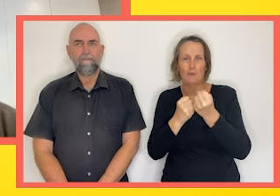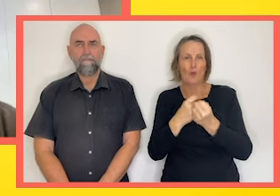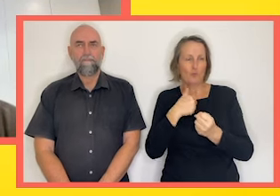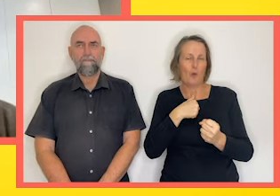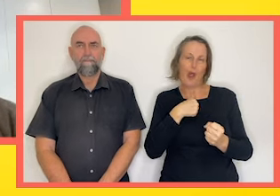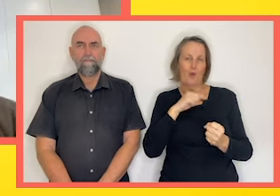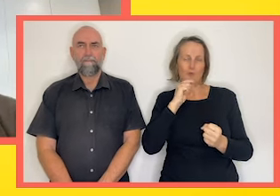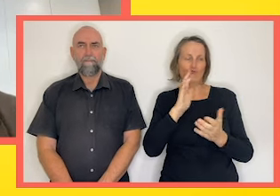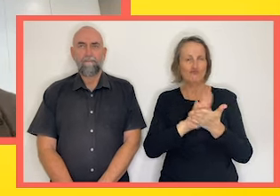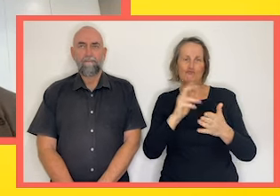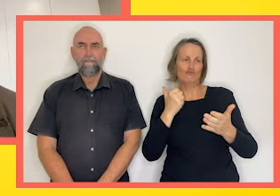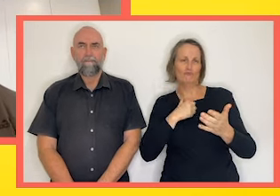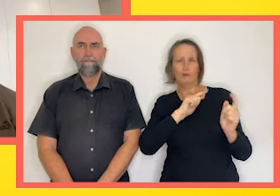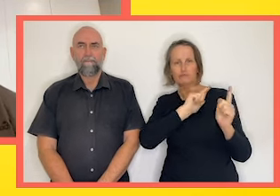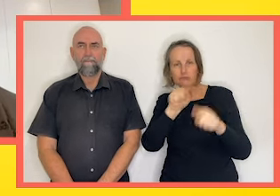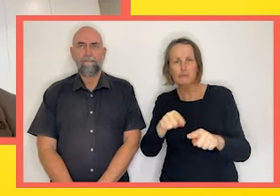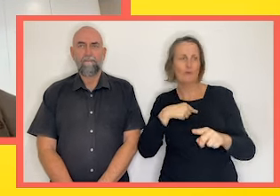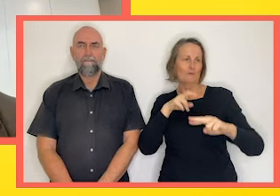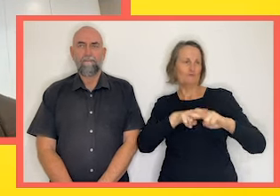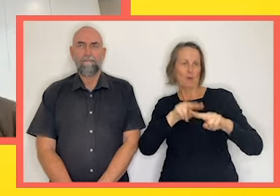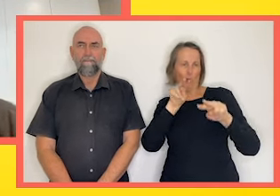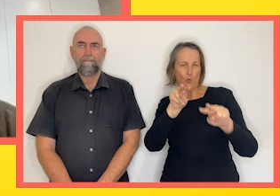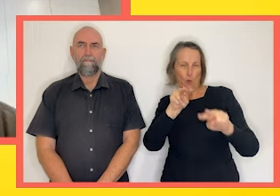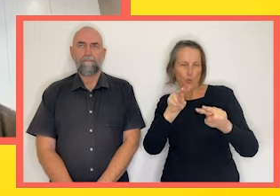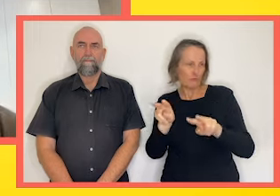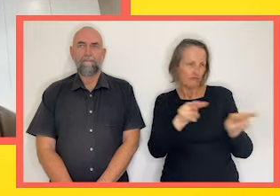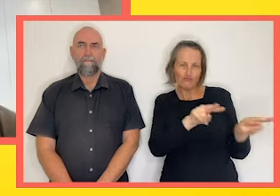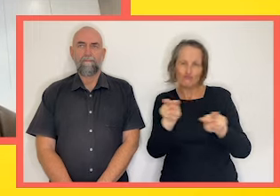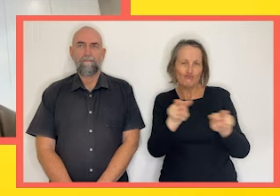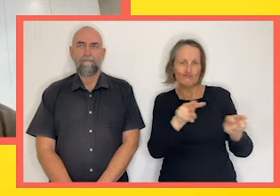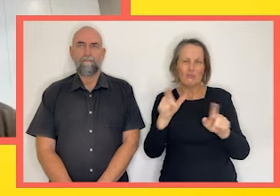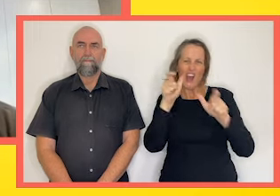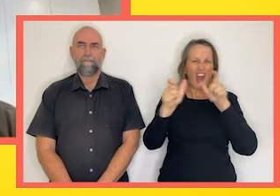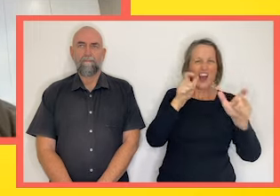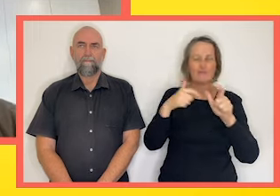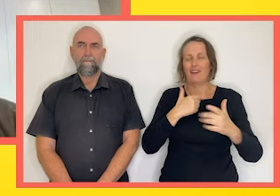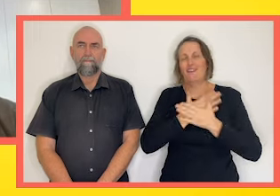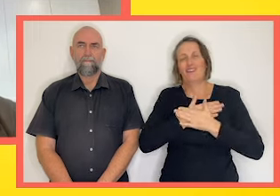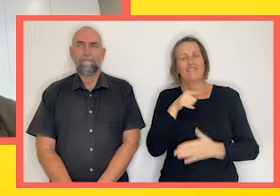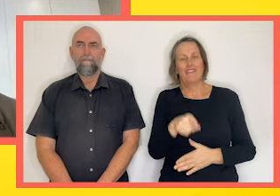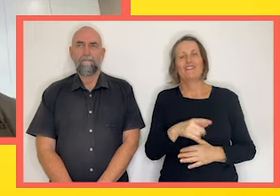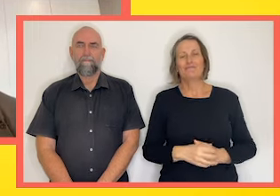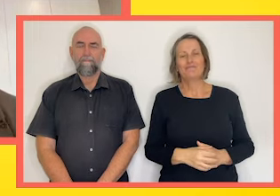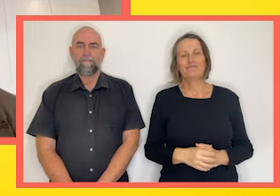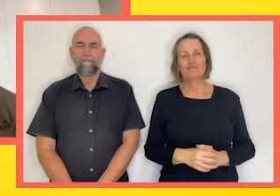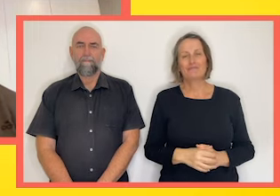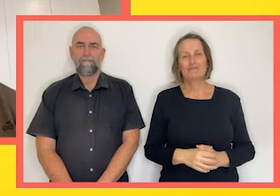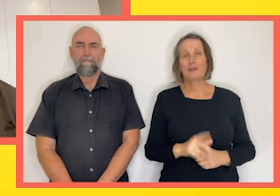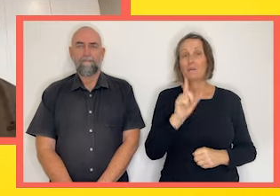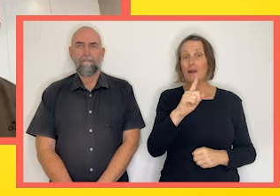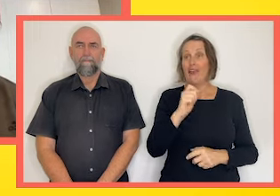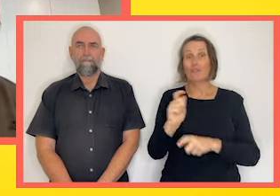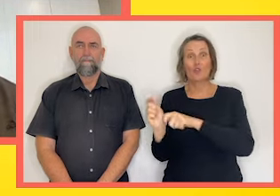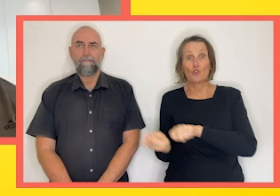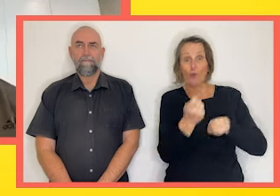and just kick back and watch the footy for 2.5 hours and shout at the umpires. So really enjoy that. But there's a golf